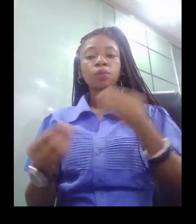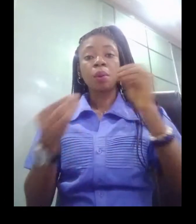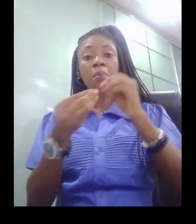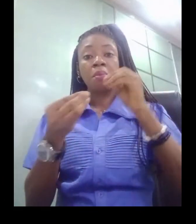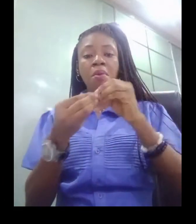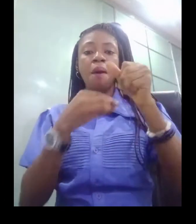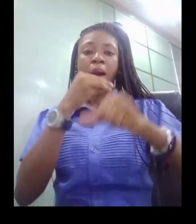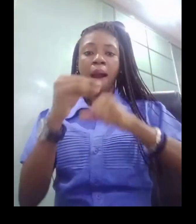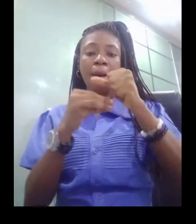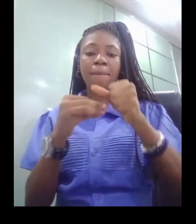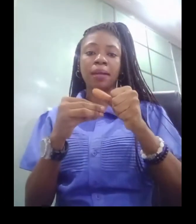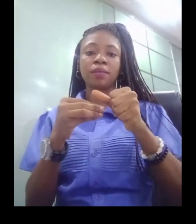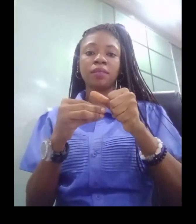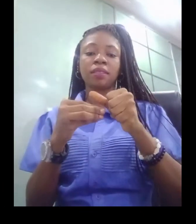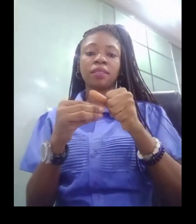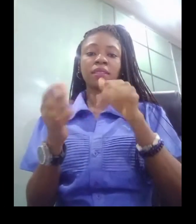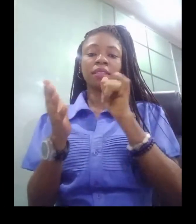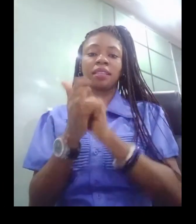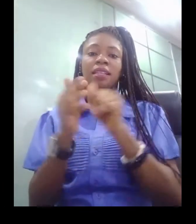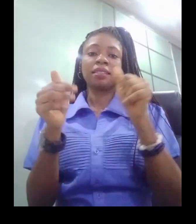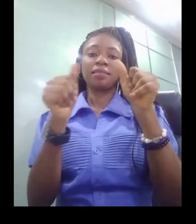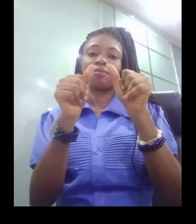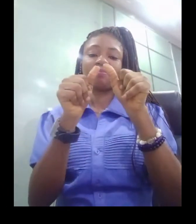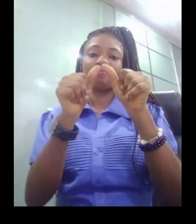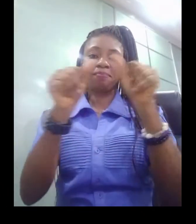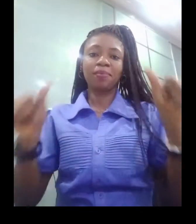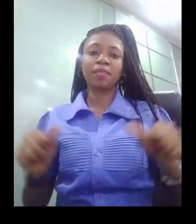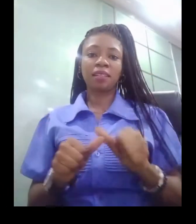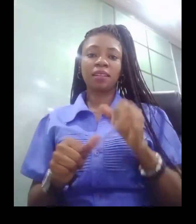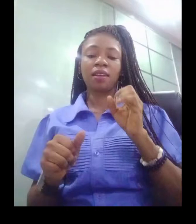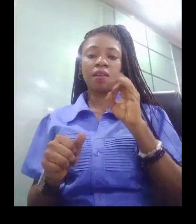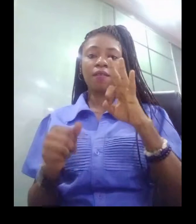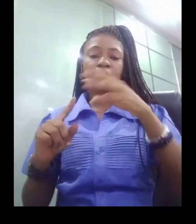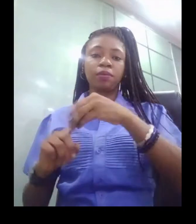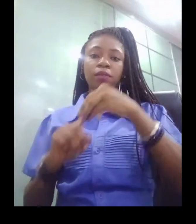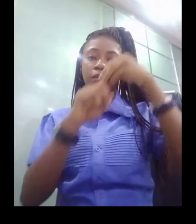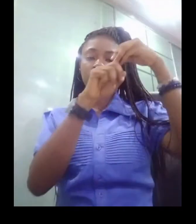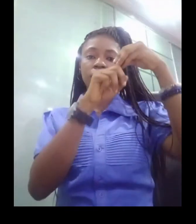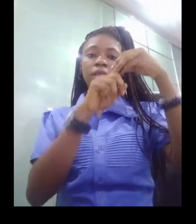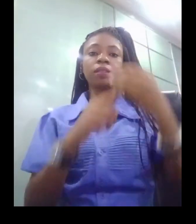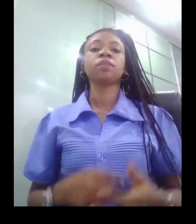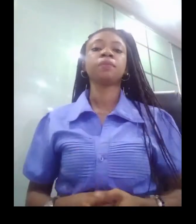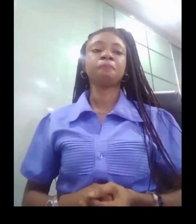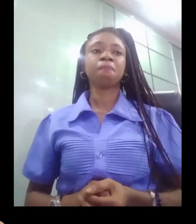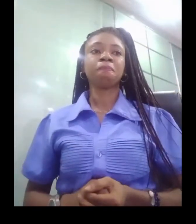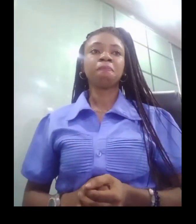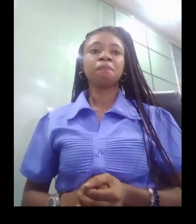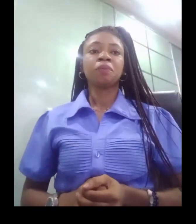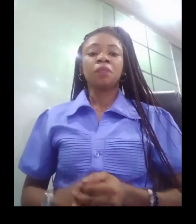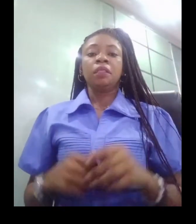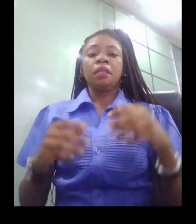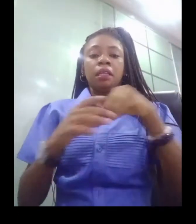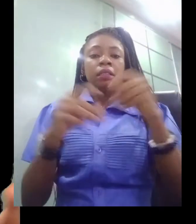knowledge about her area of expertise. Okay, but in my little knowledge of